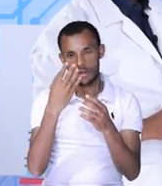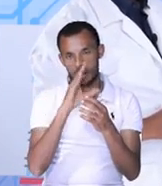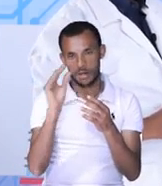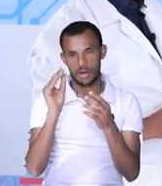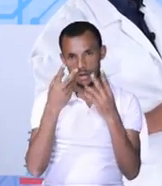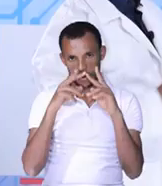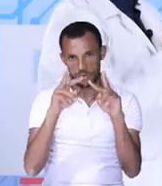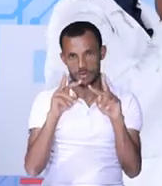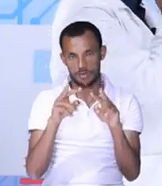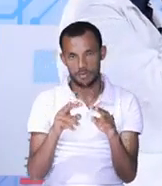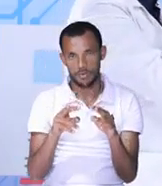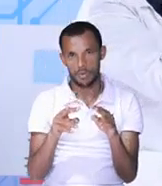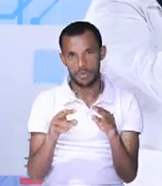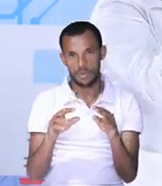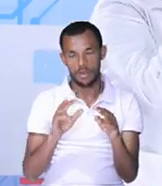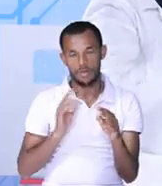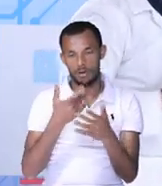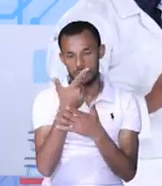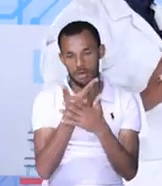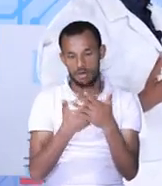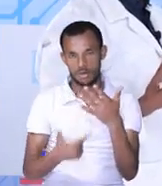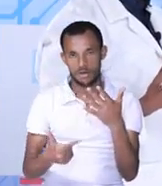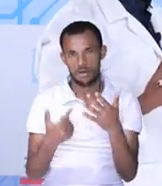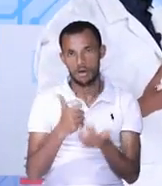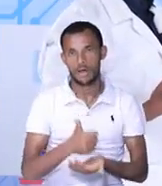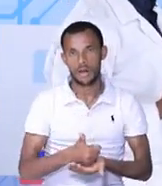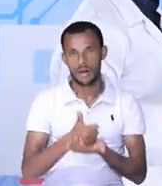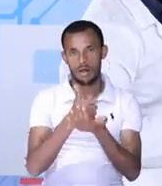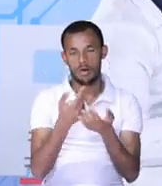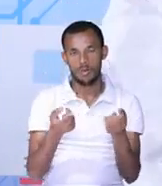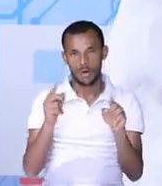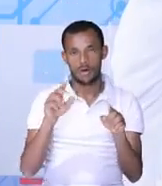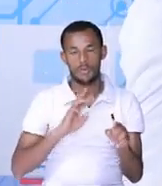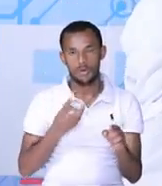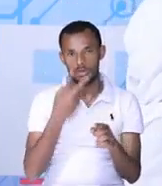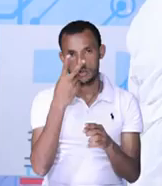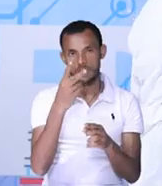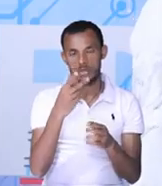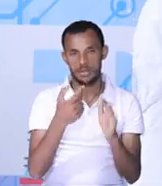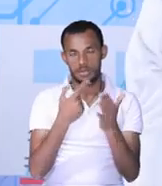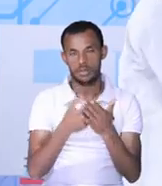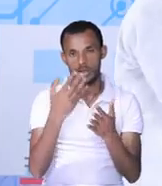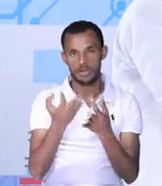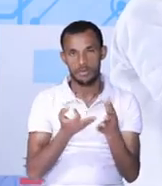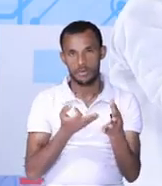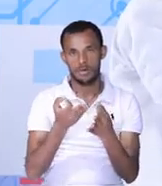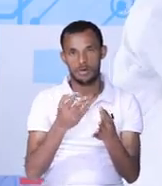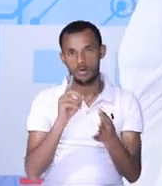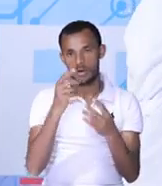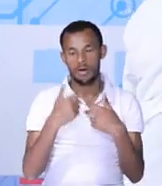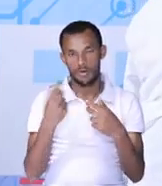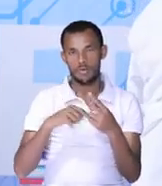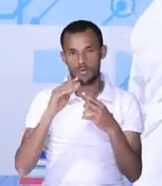So as we listed on the guideline, when you face such expression, you have